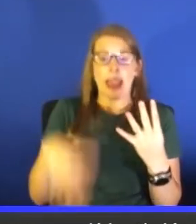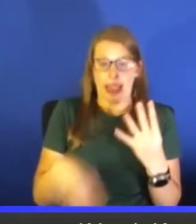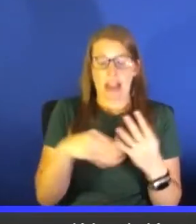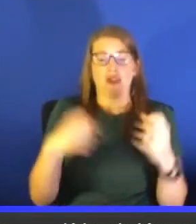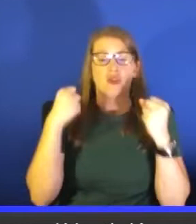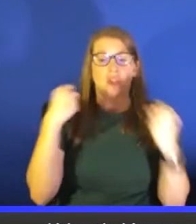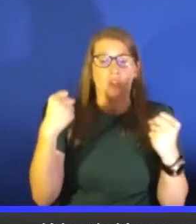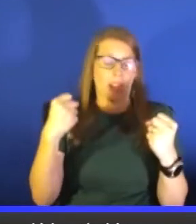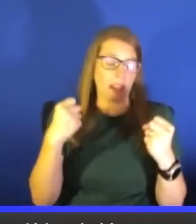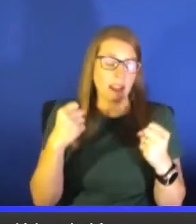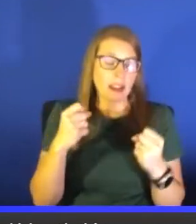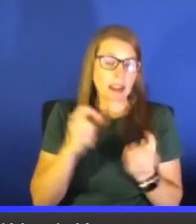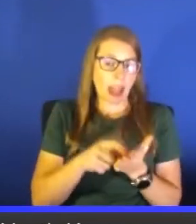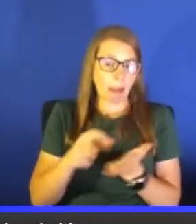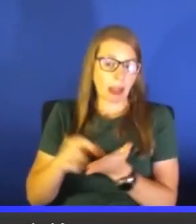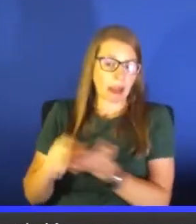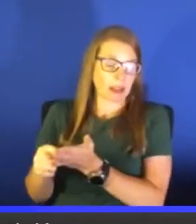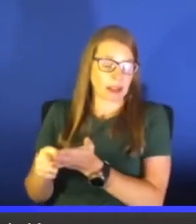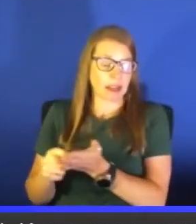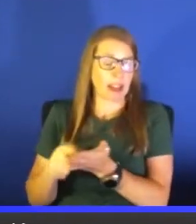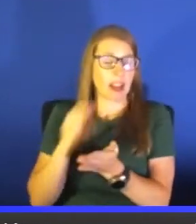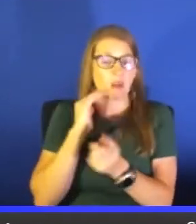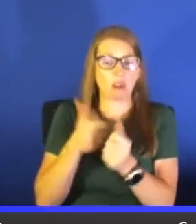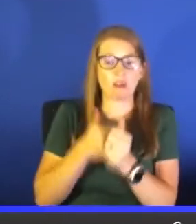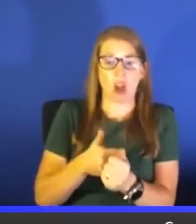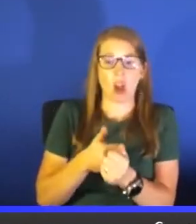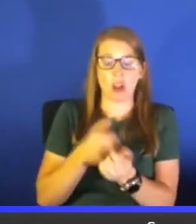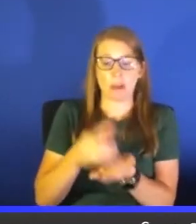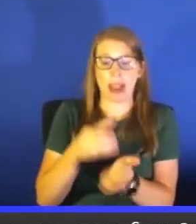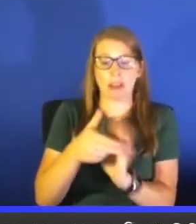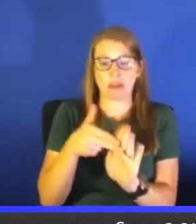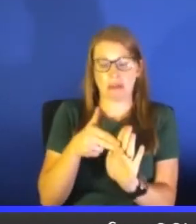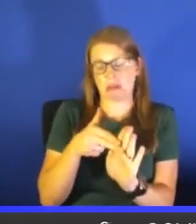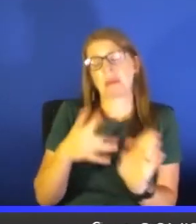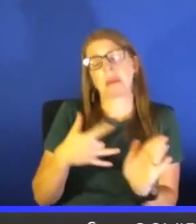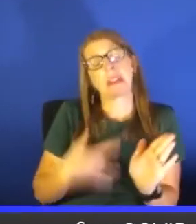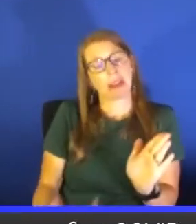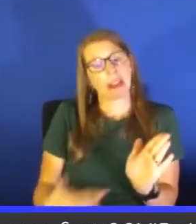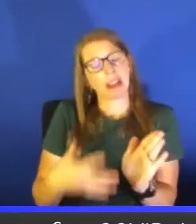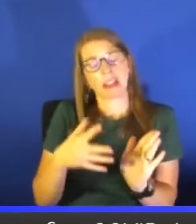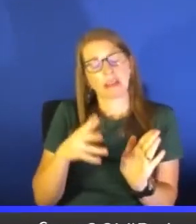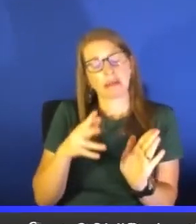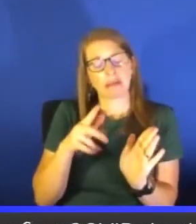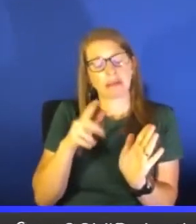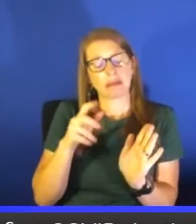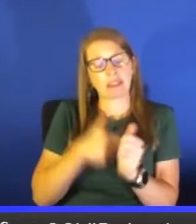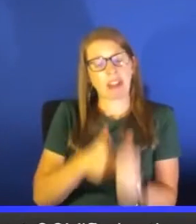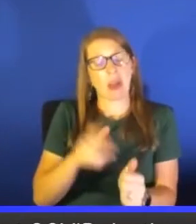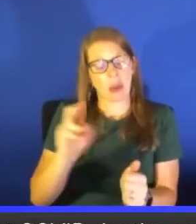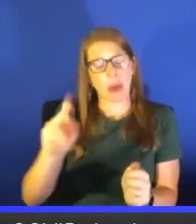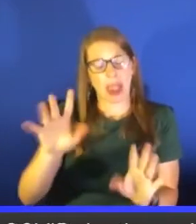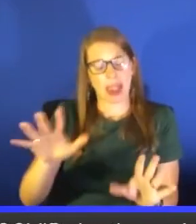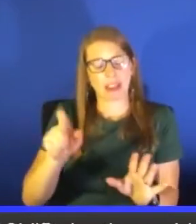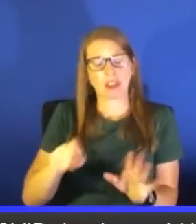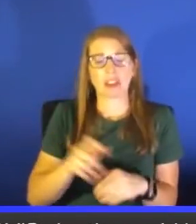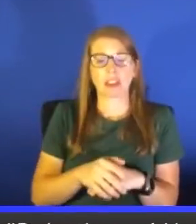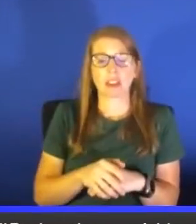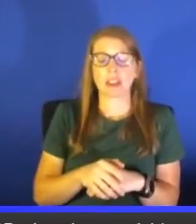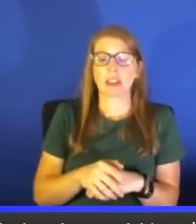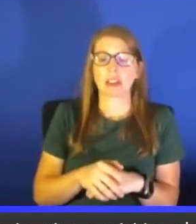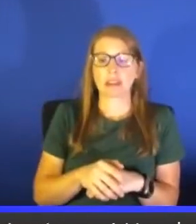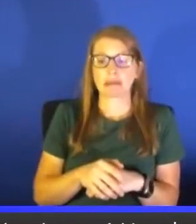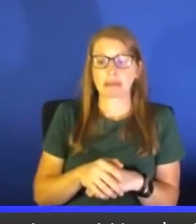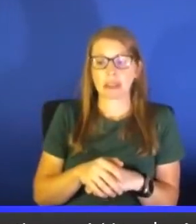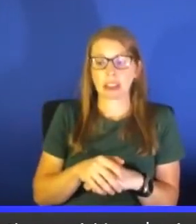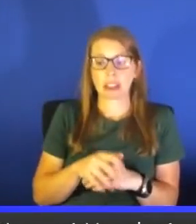liver problems. But if you follow the package insert, generally that should be okay. Certainly the one area where folks can get in trouble is